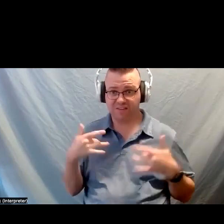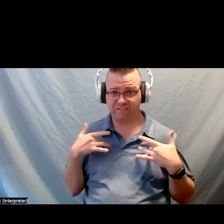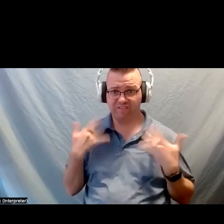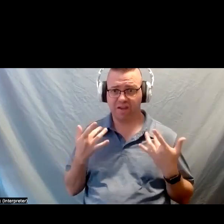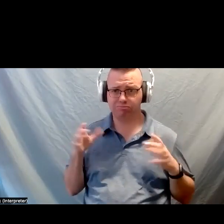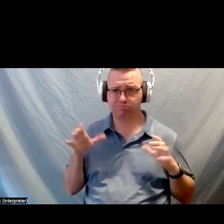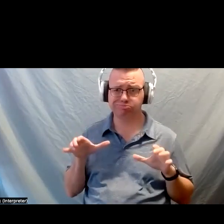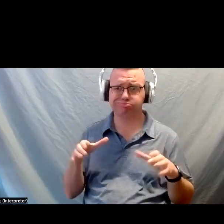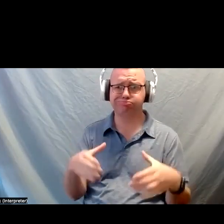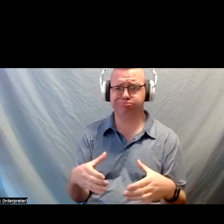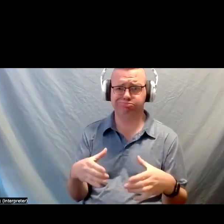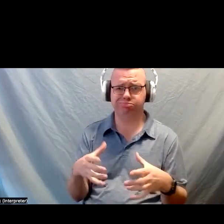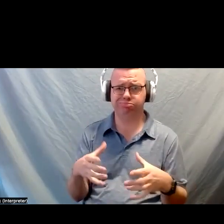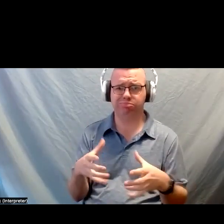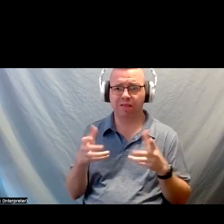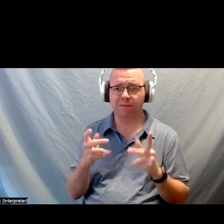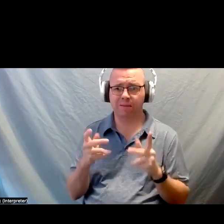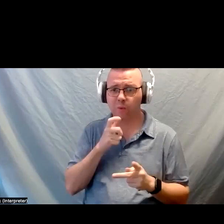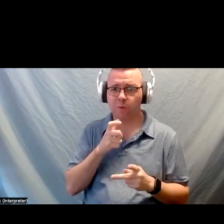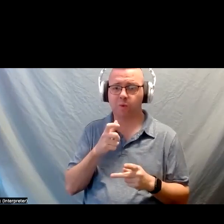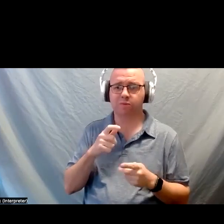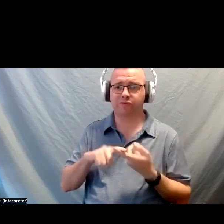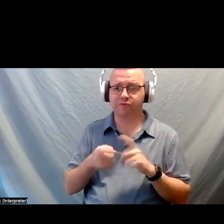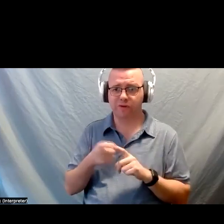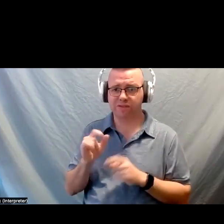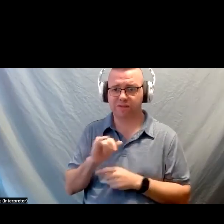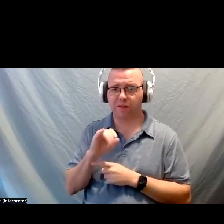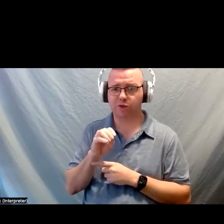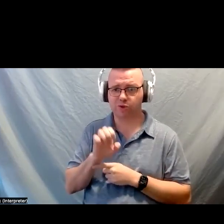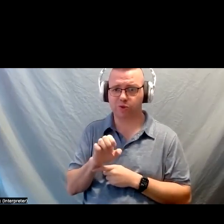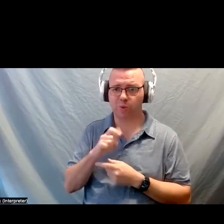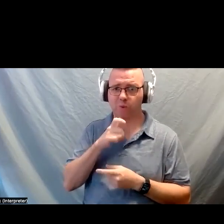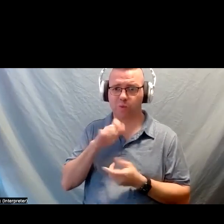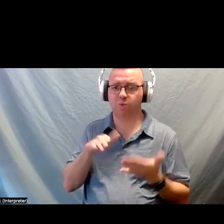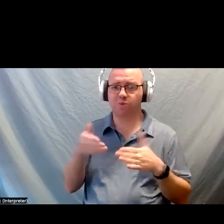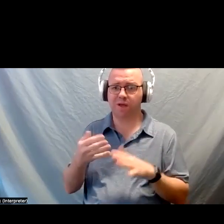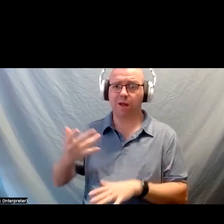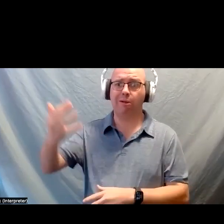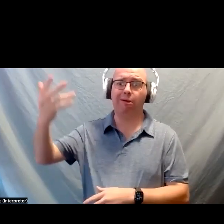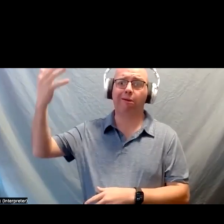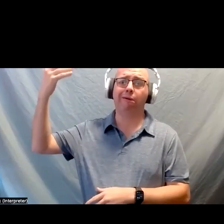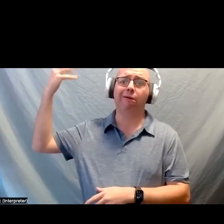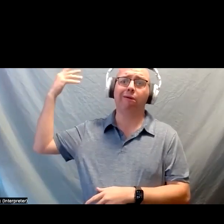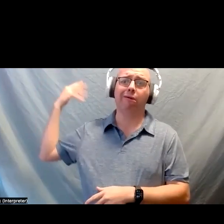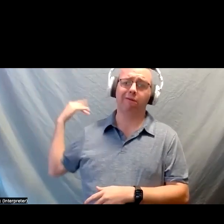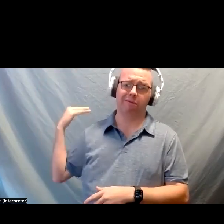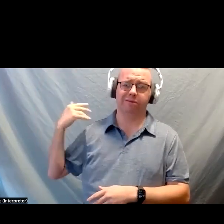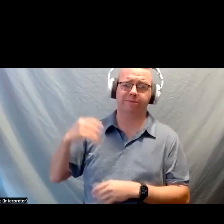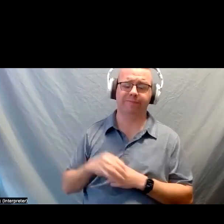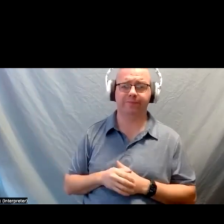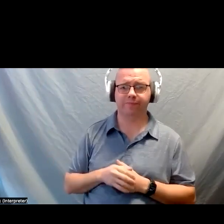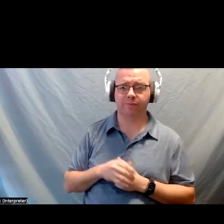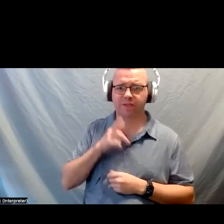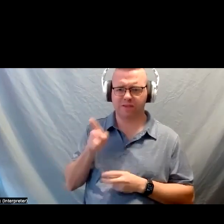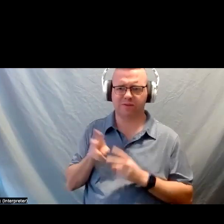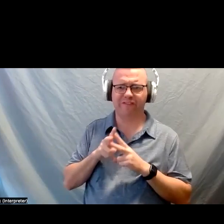brings together both friends like Joe, who died a long time ago now, who was considerably